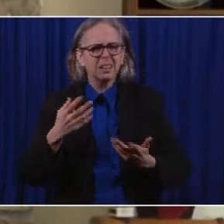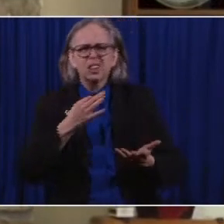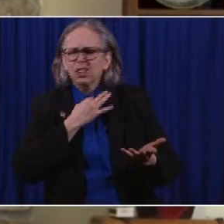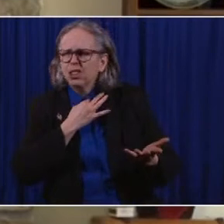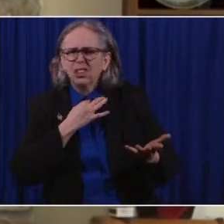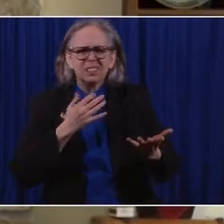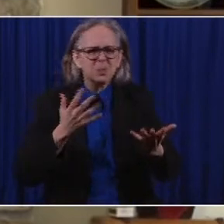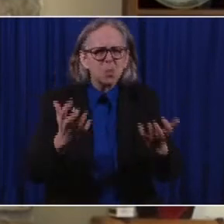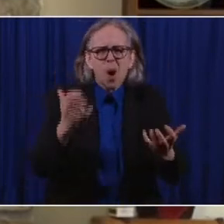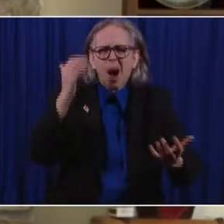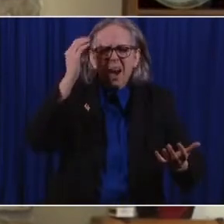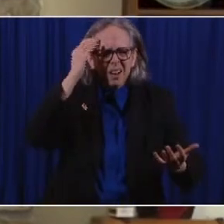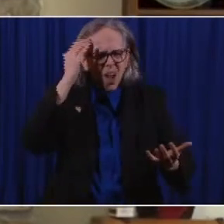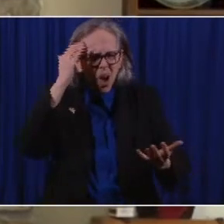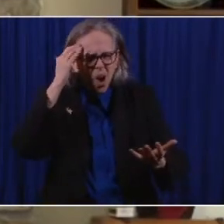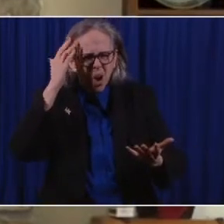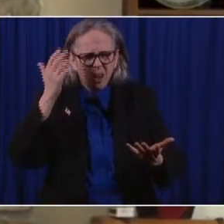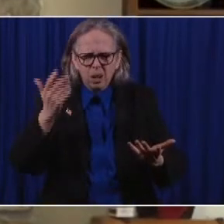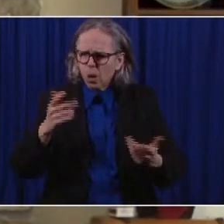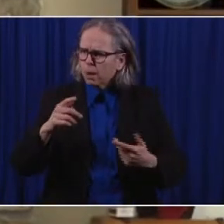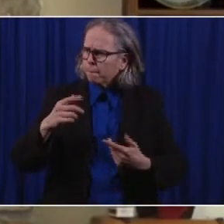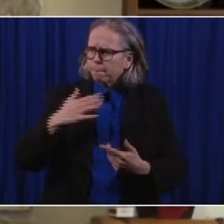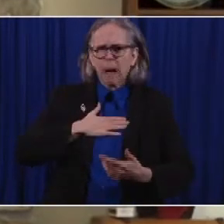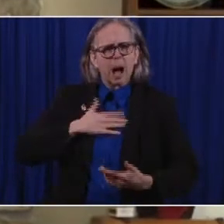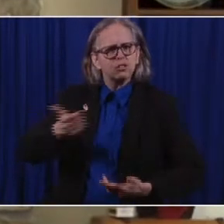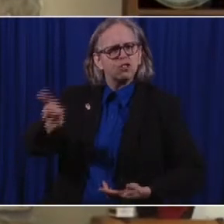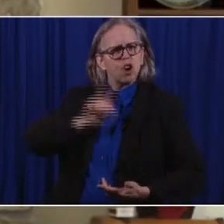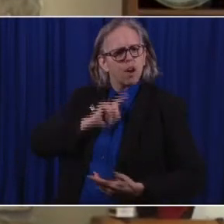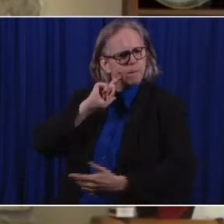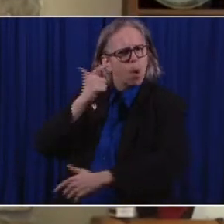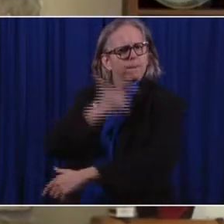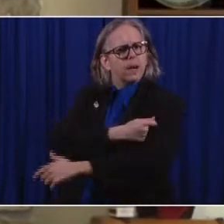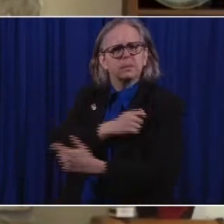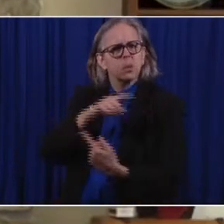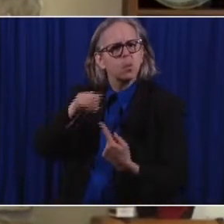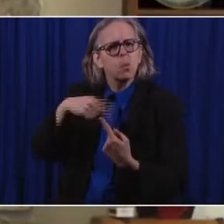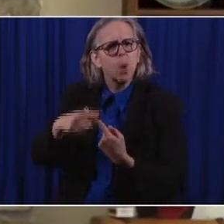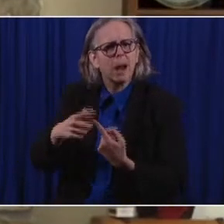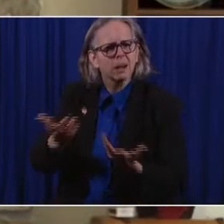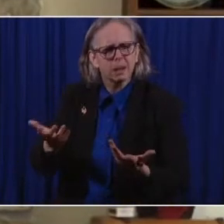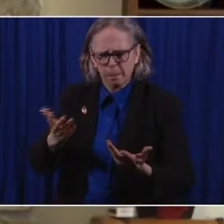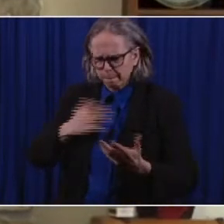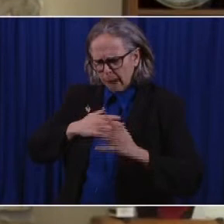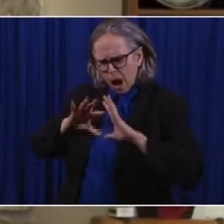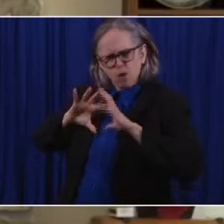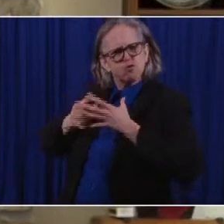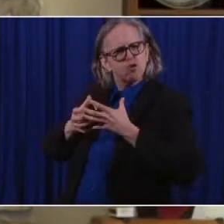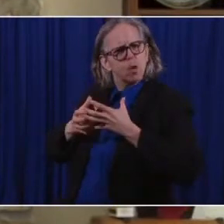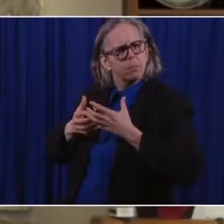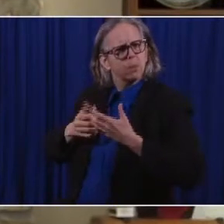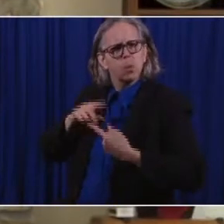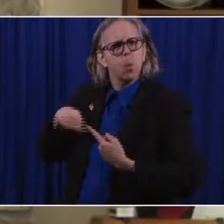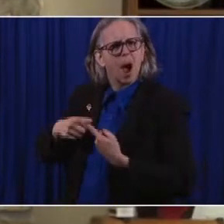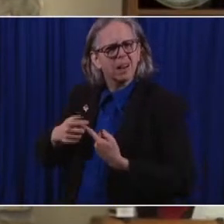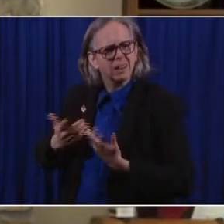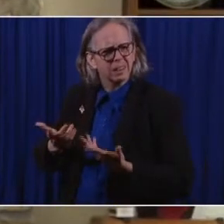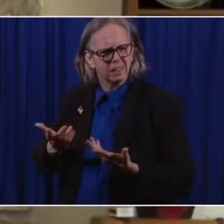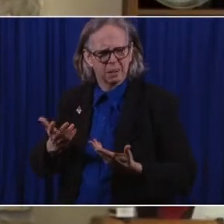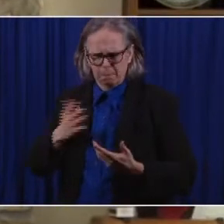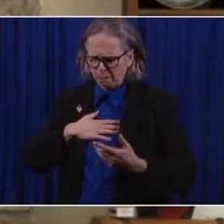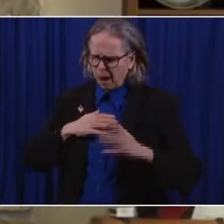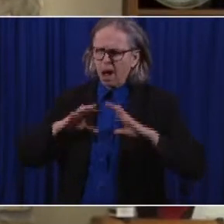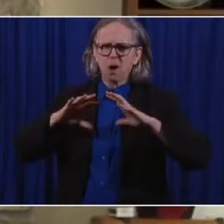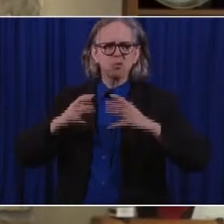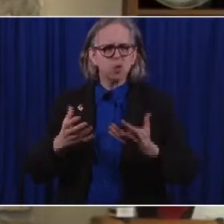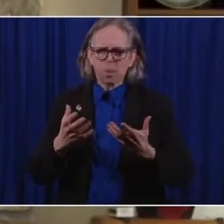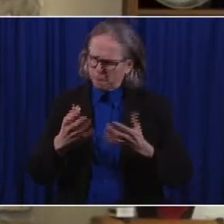when am I going to be in line, and when does my group come in? And isn't my group? Can't we make a good case